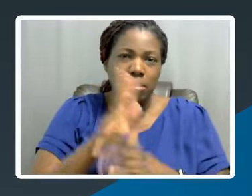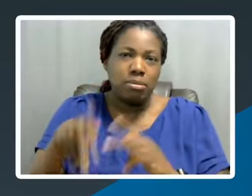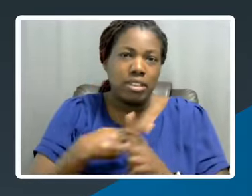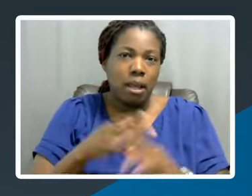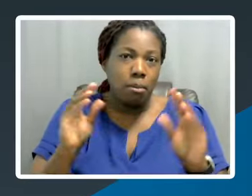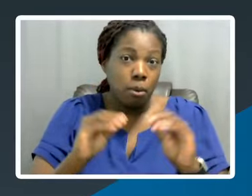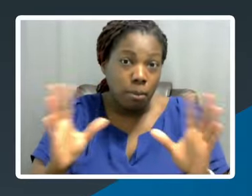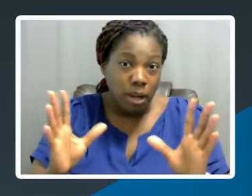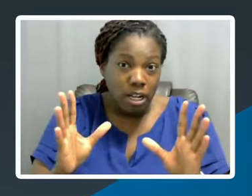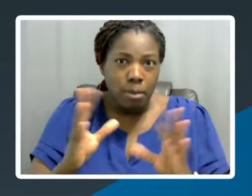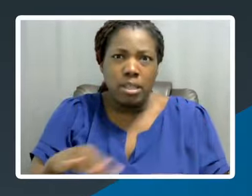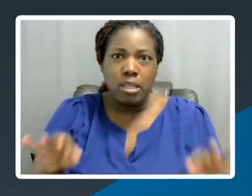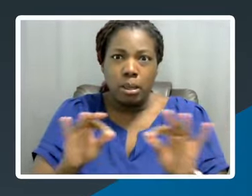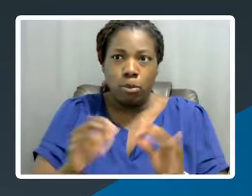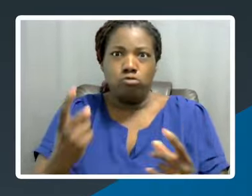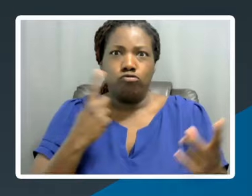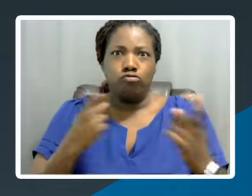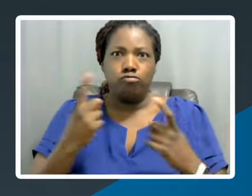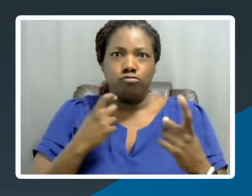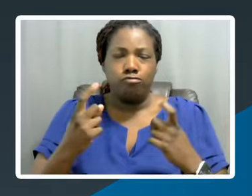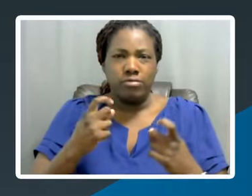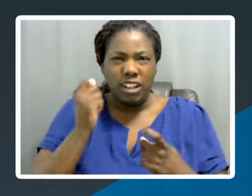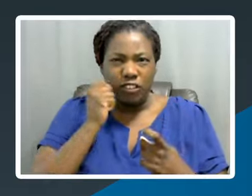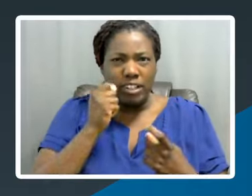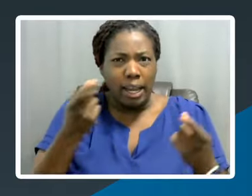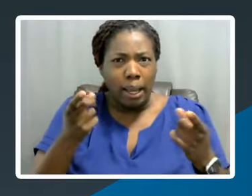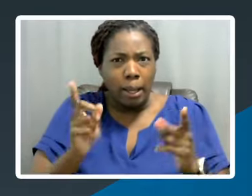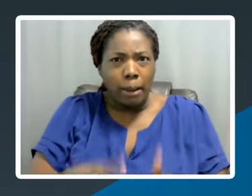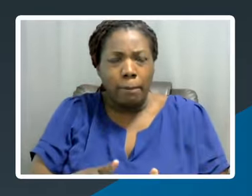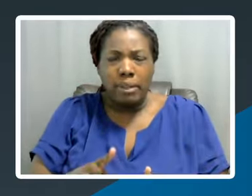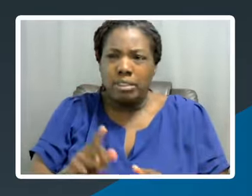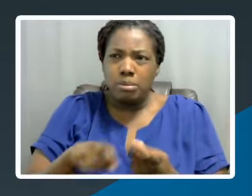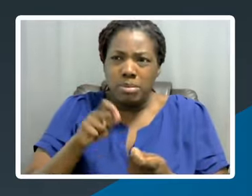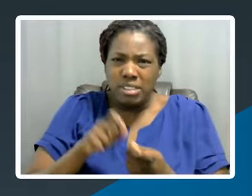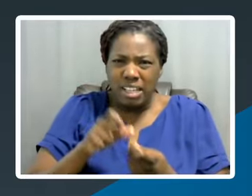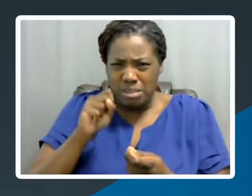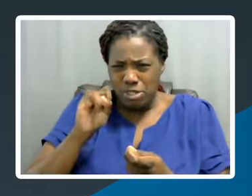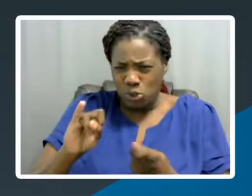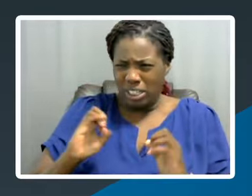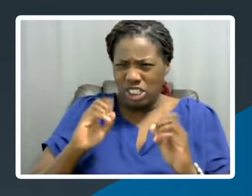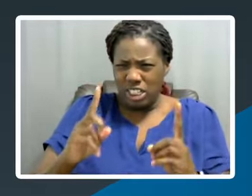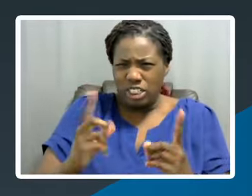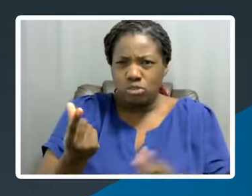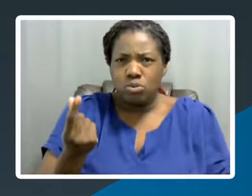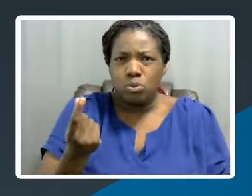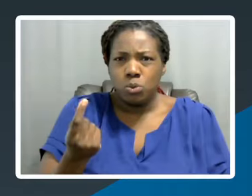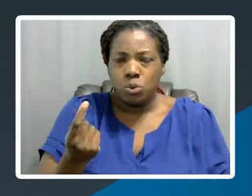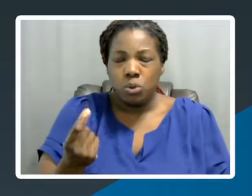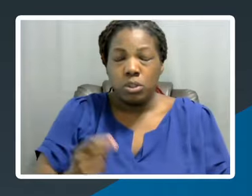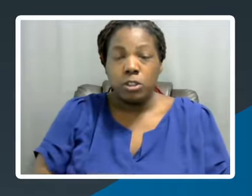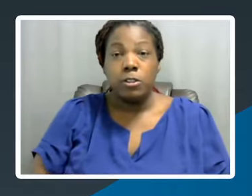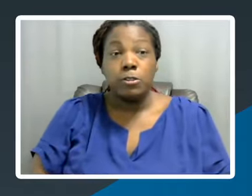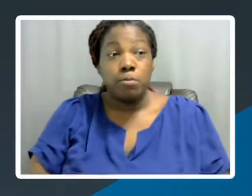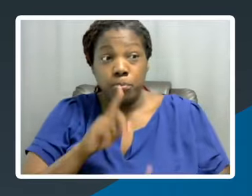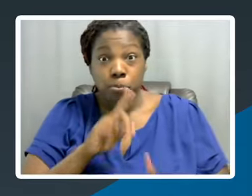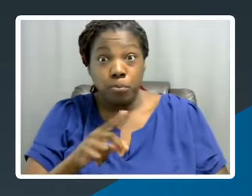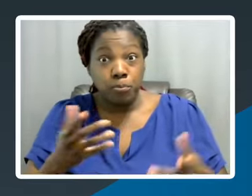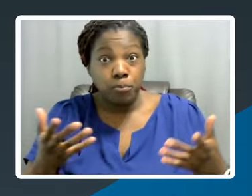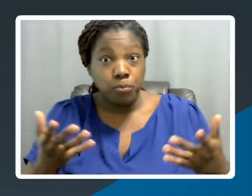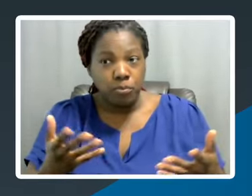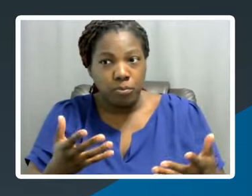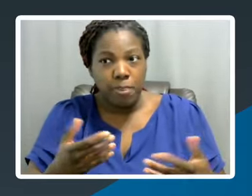question that I get is, what exactly is Smithsonian Education? Well, to answer that question, I actually